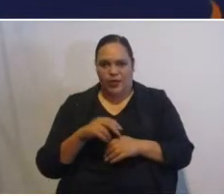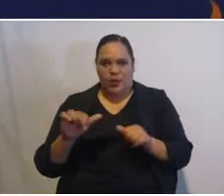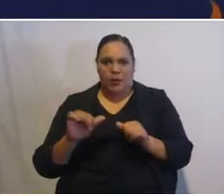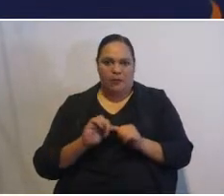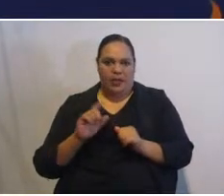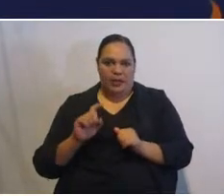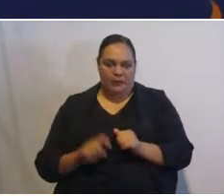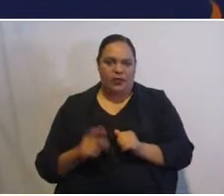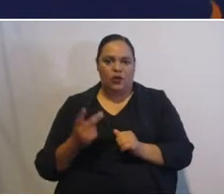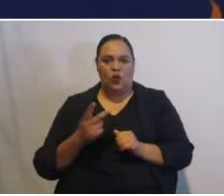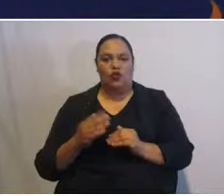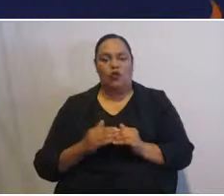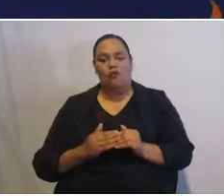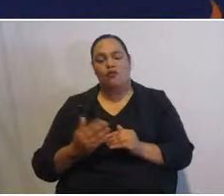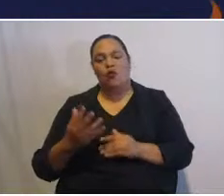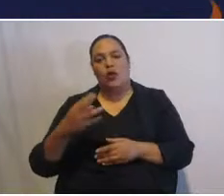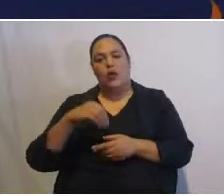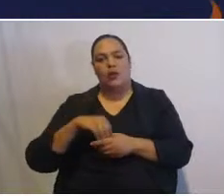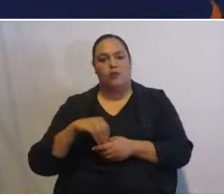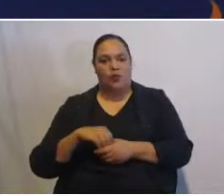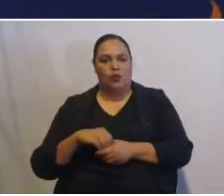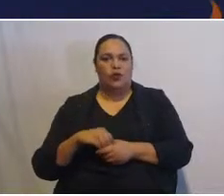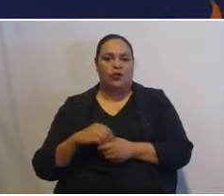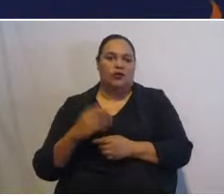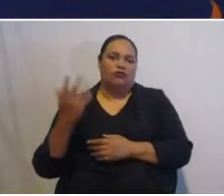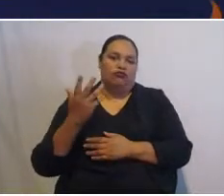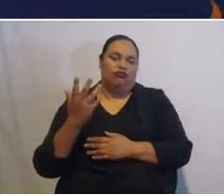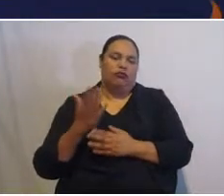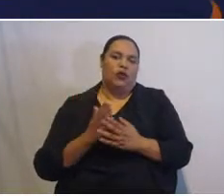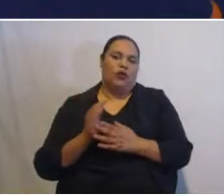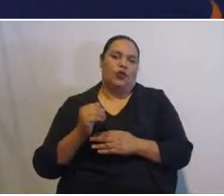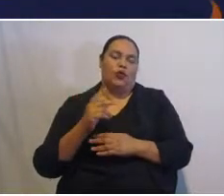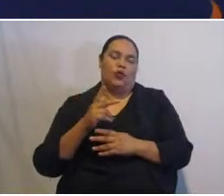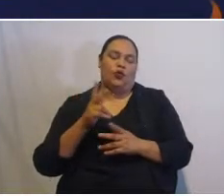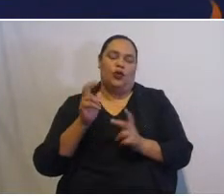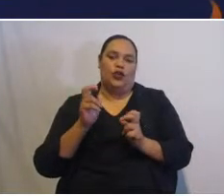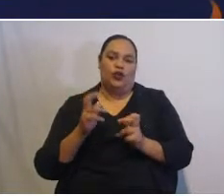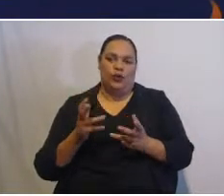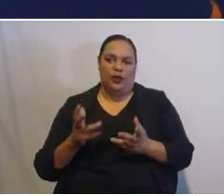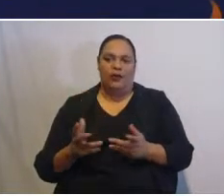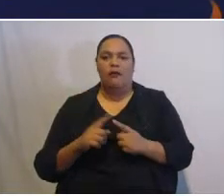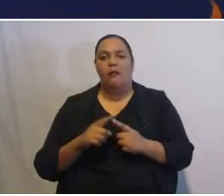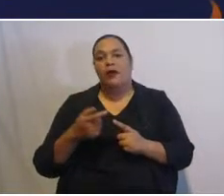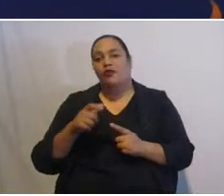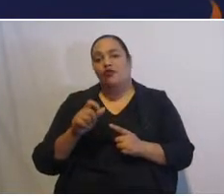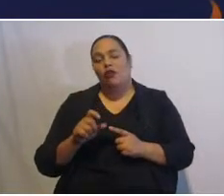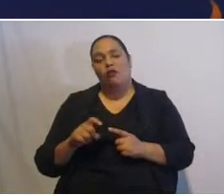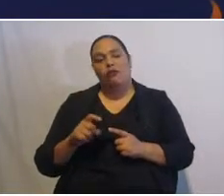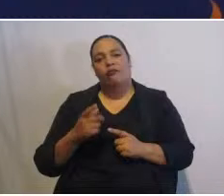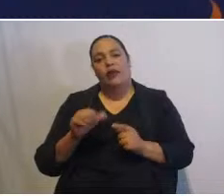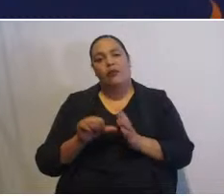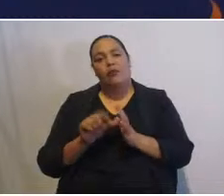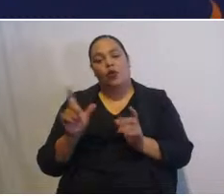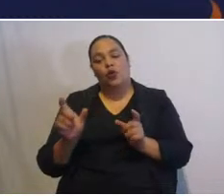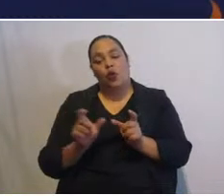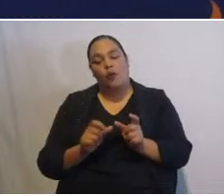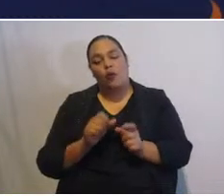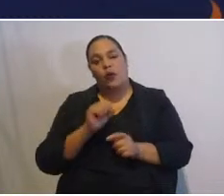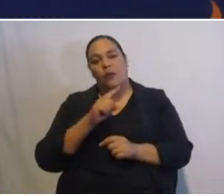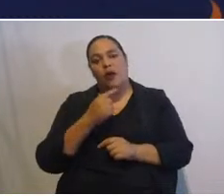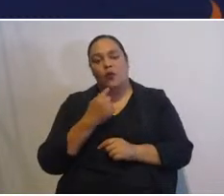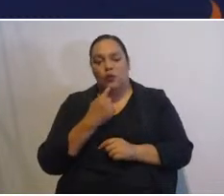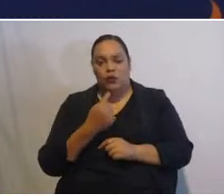as well as further inputs presented during these hearings. Chair, obviously a key component, like you've